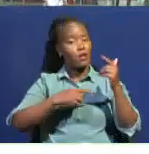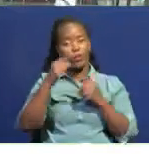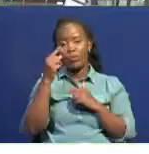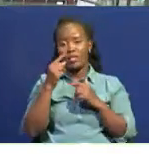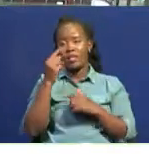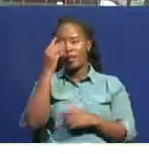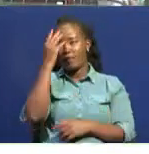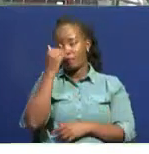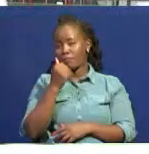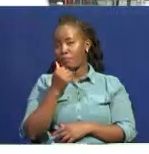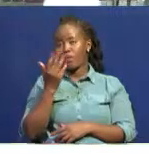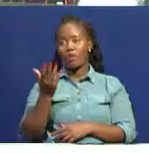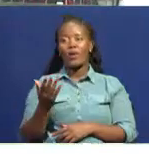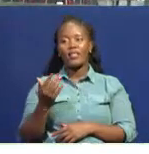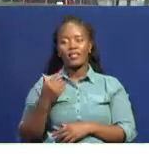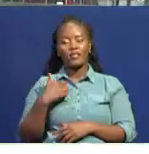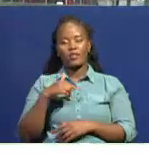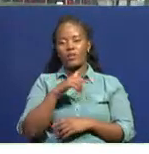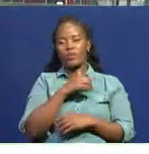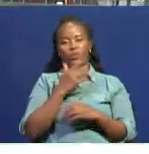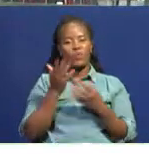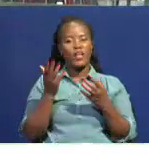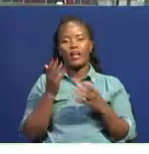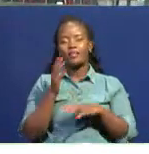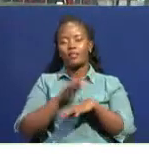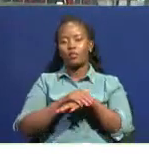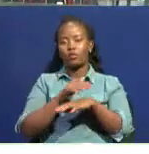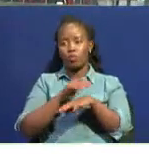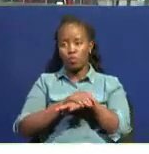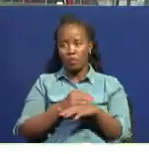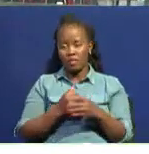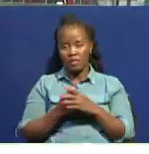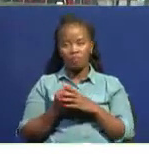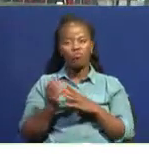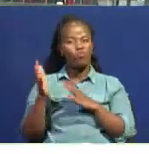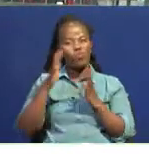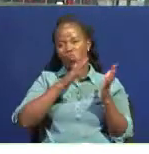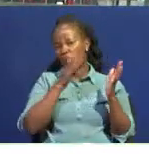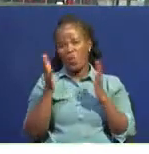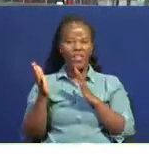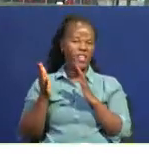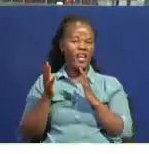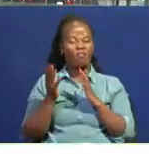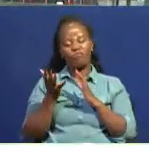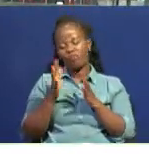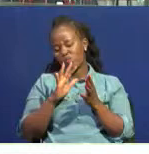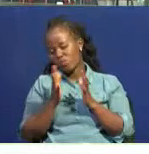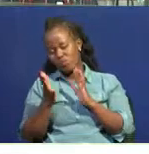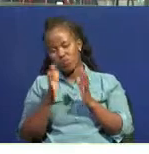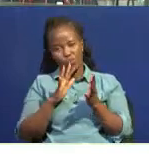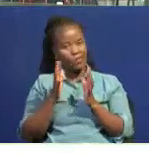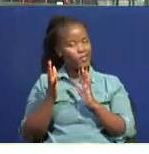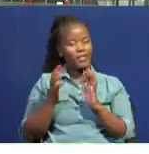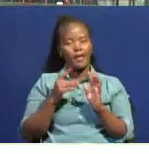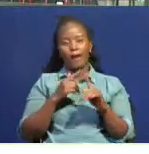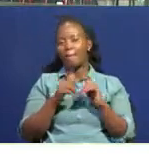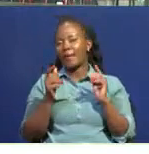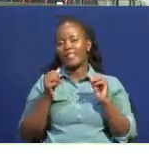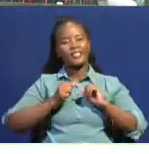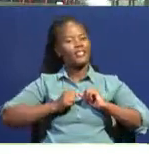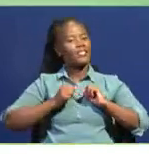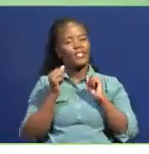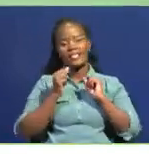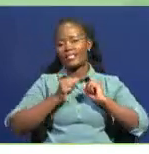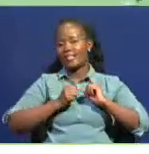in a good standing. Weather wasn't very good, but I mean it was bad for everybody. But I'm happy